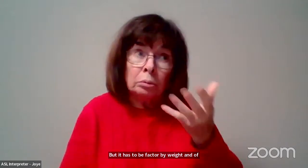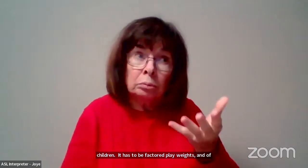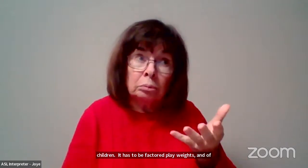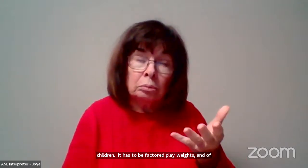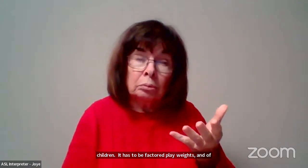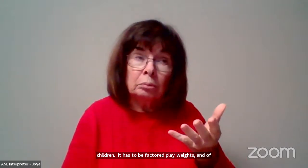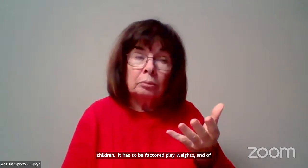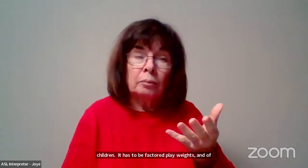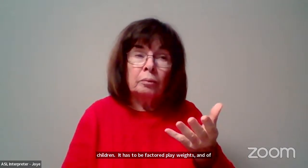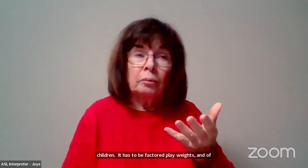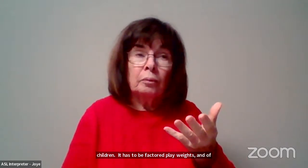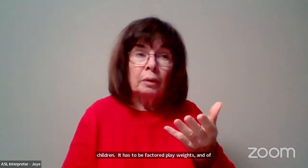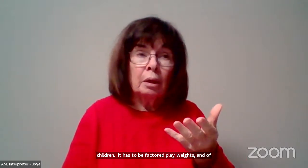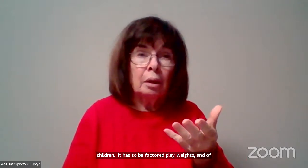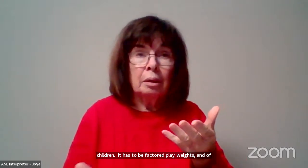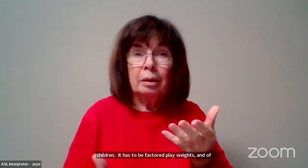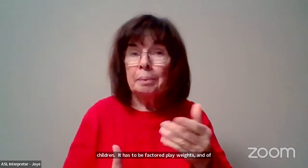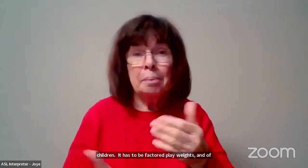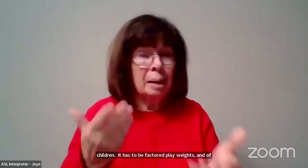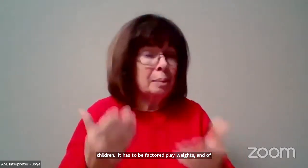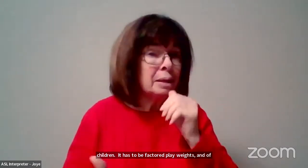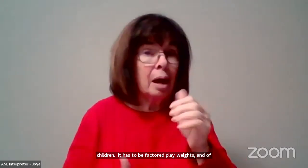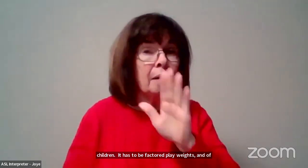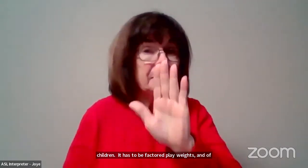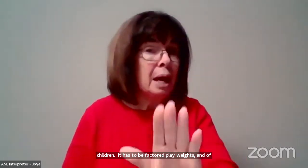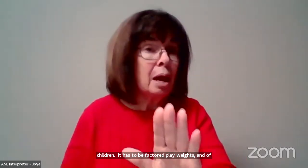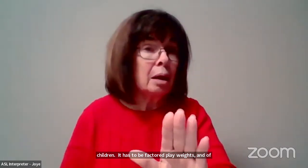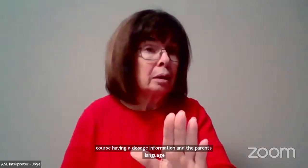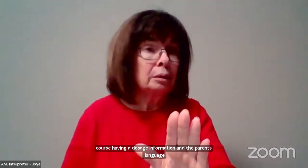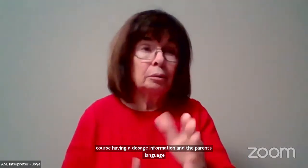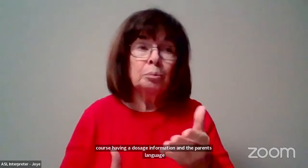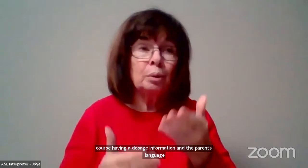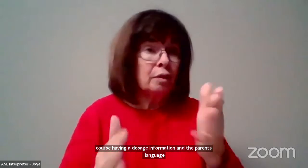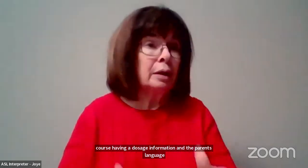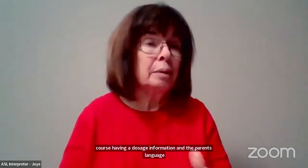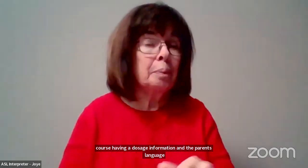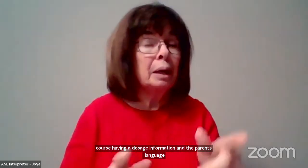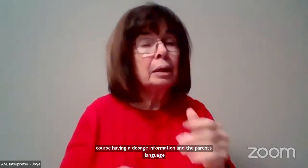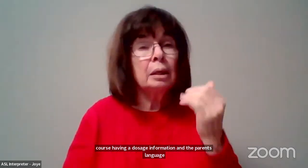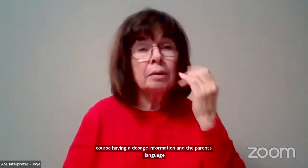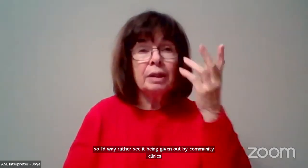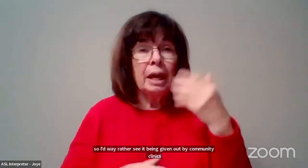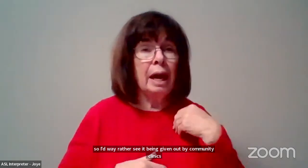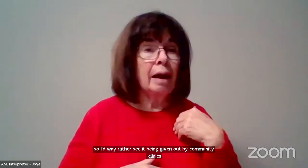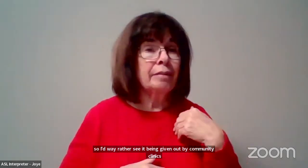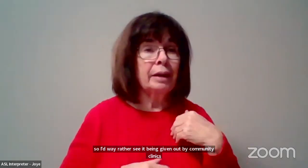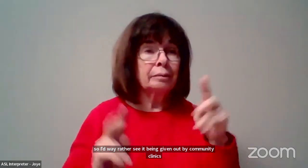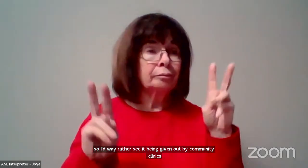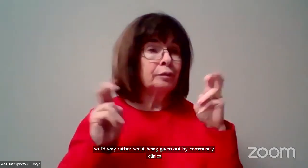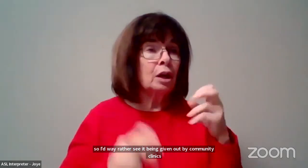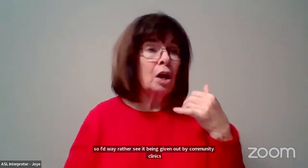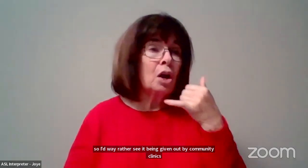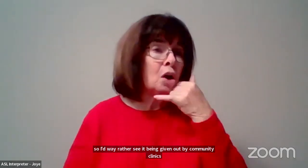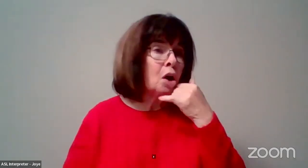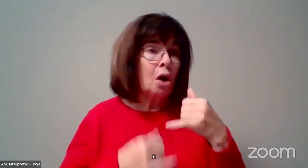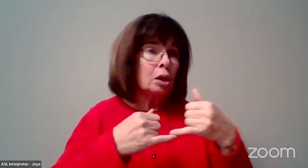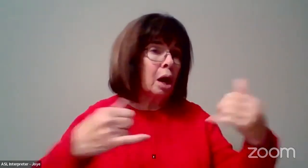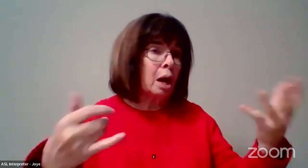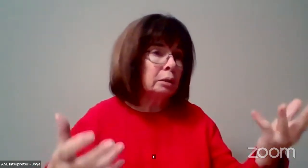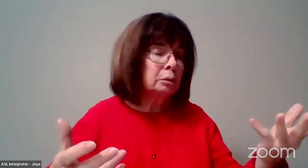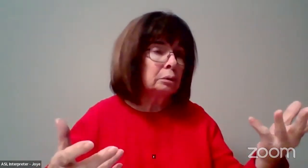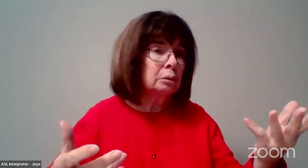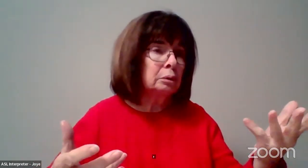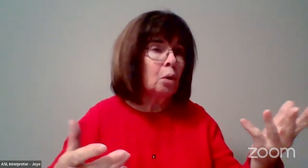another provider, even if it's not theirs, if they have a call line or a nurse line or something like that, just to get some kind of